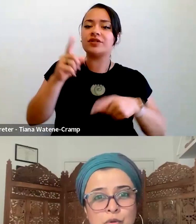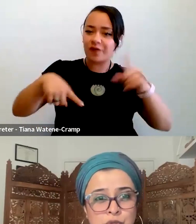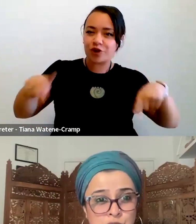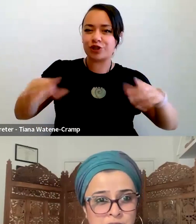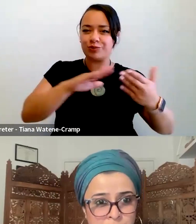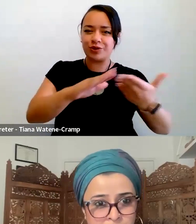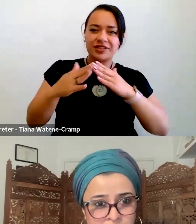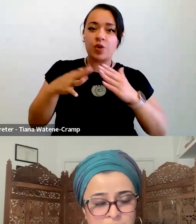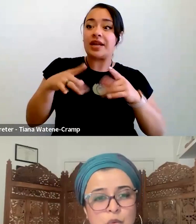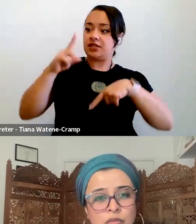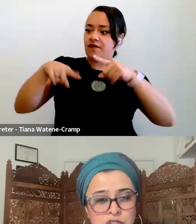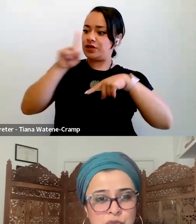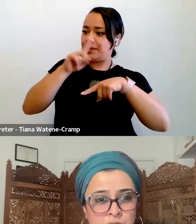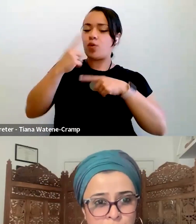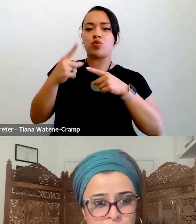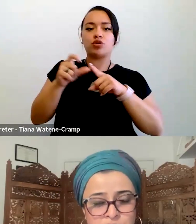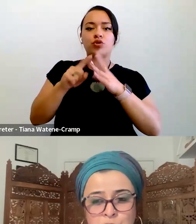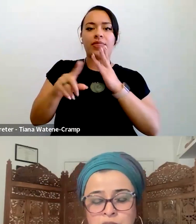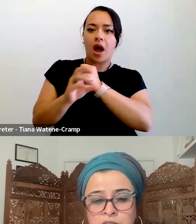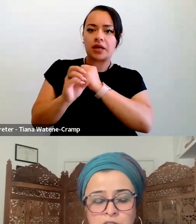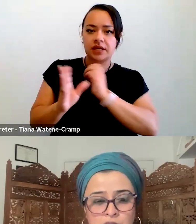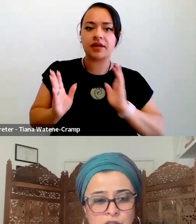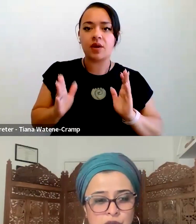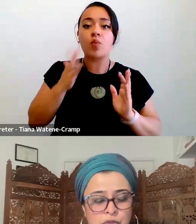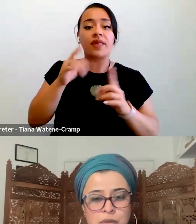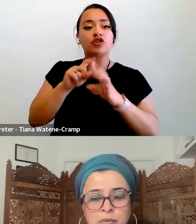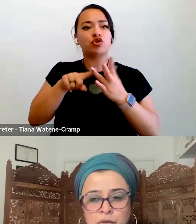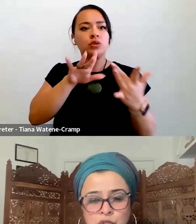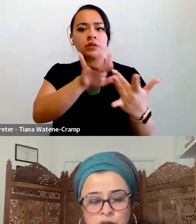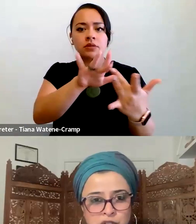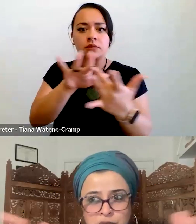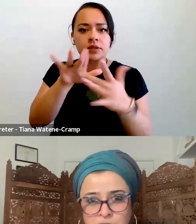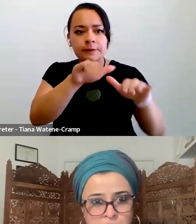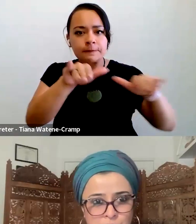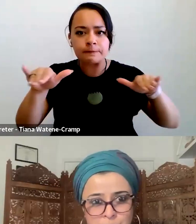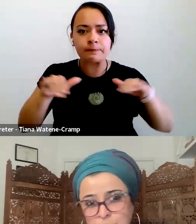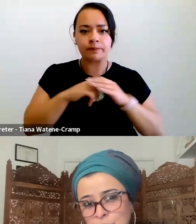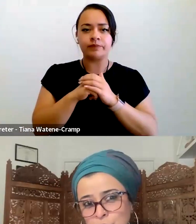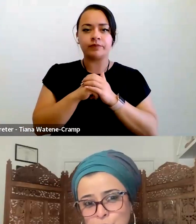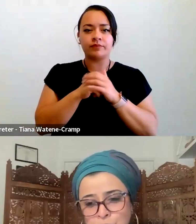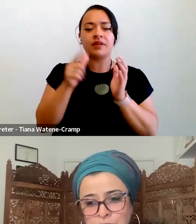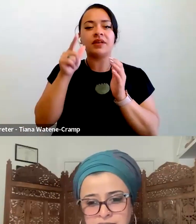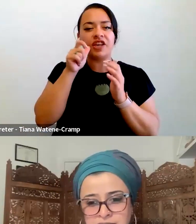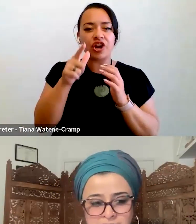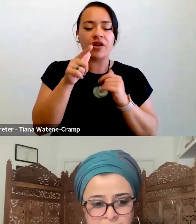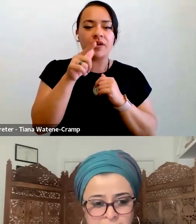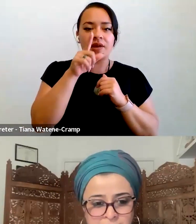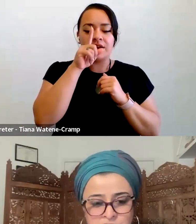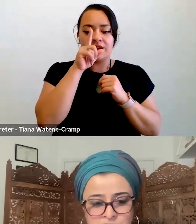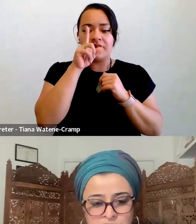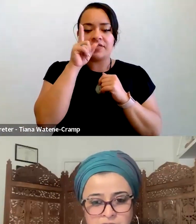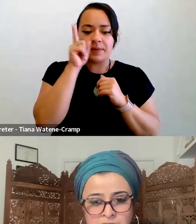people on board who do that marketing, when they do that reach. So when the people who are trying to incorporate